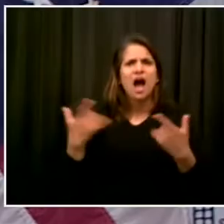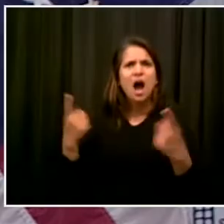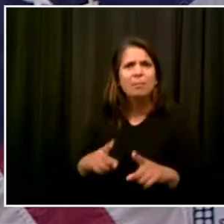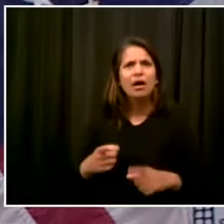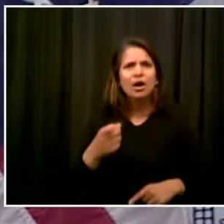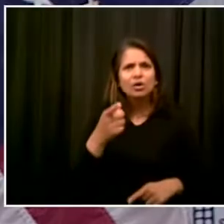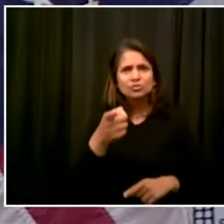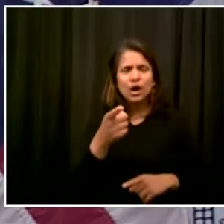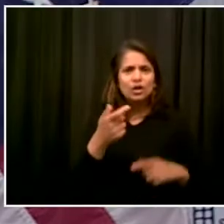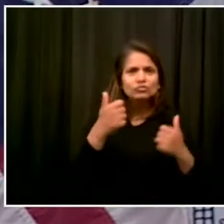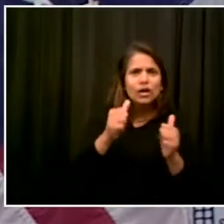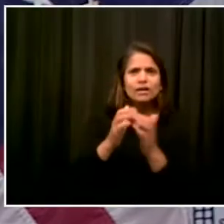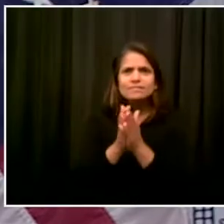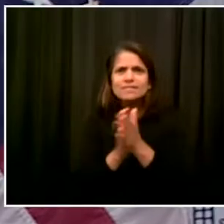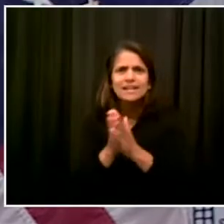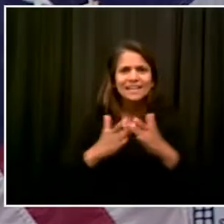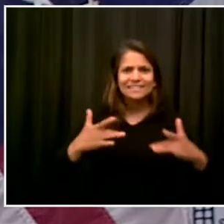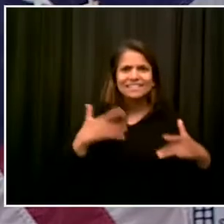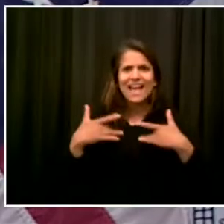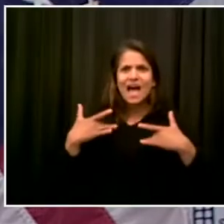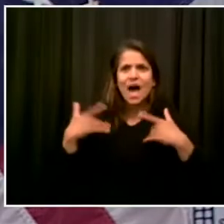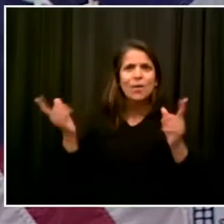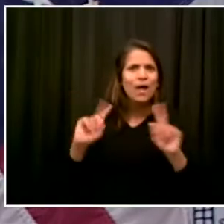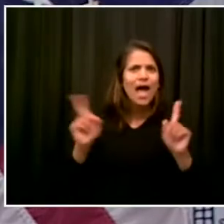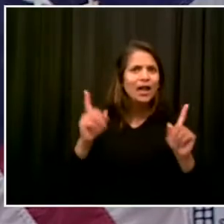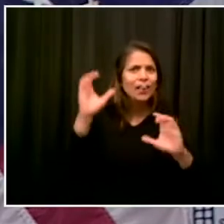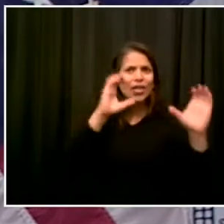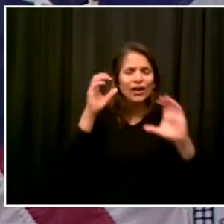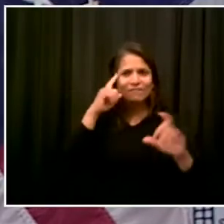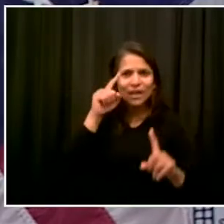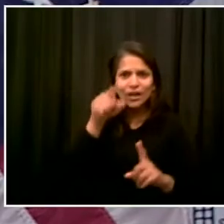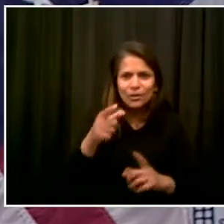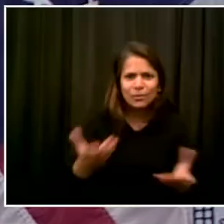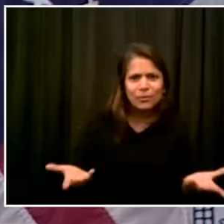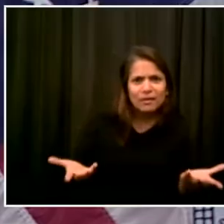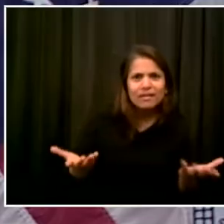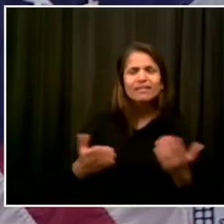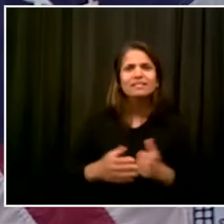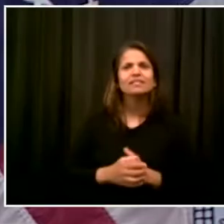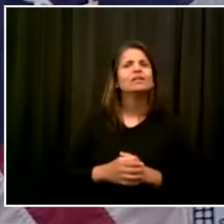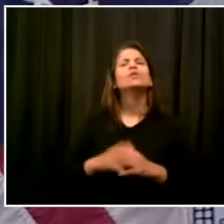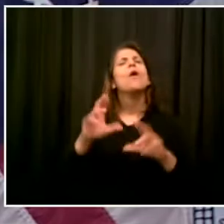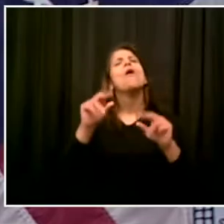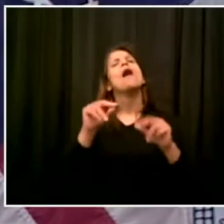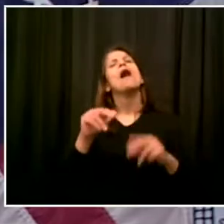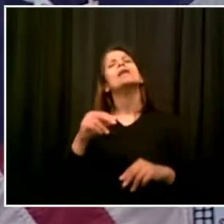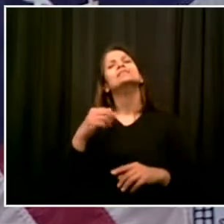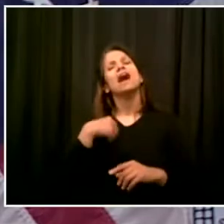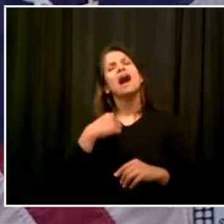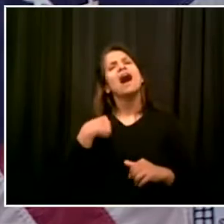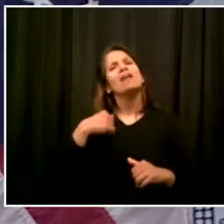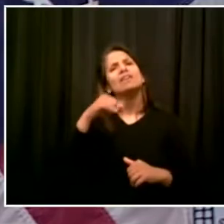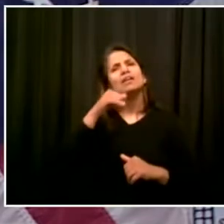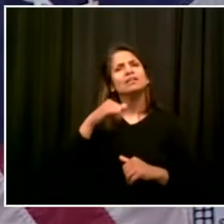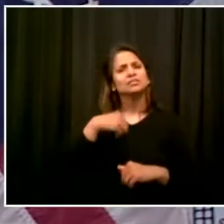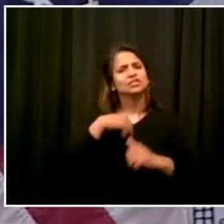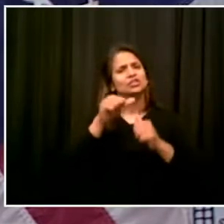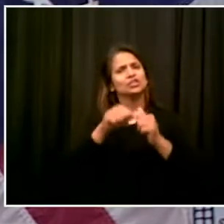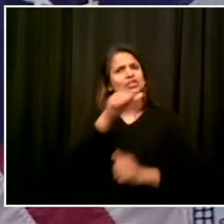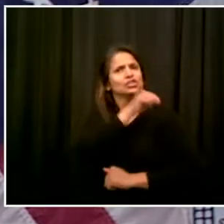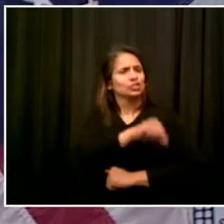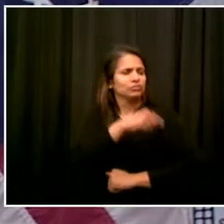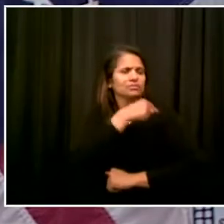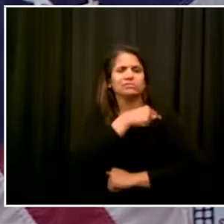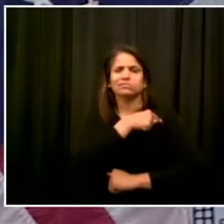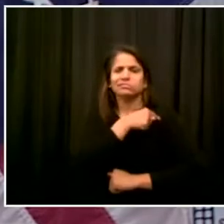appreciate you taking the call. All right. So I got two questions, both of them quick. Yesterday, you made a pretty historic announcement about alternate side of the